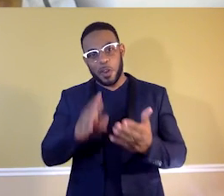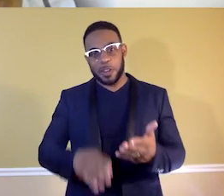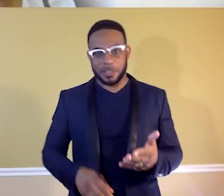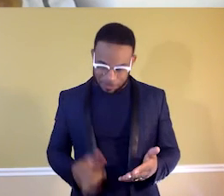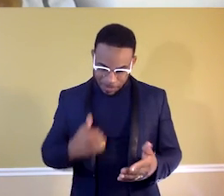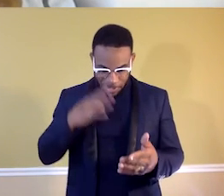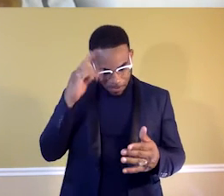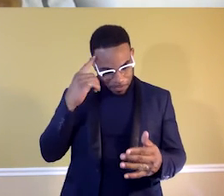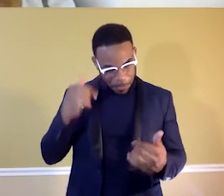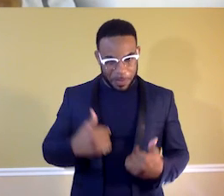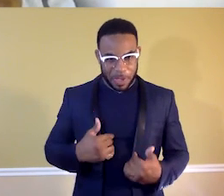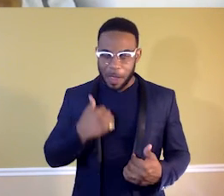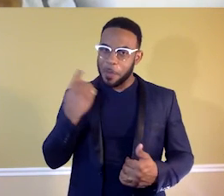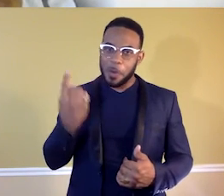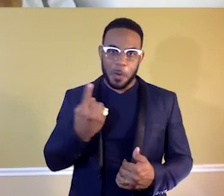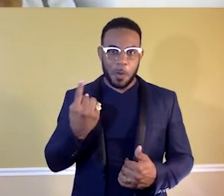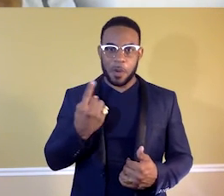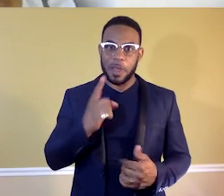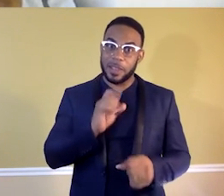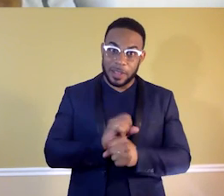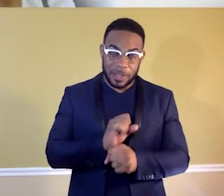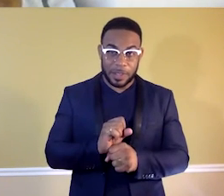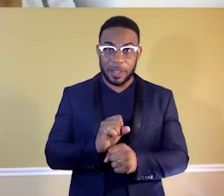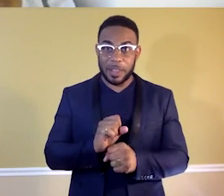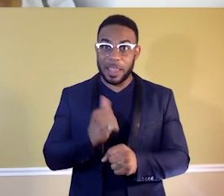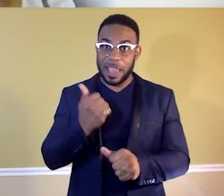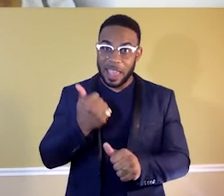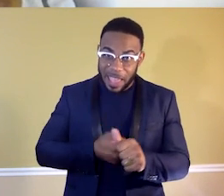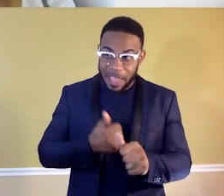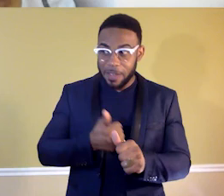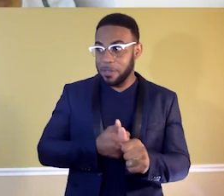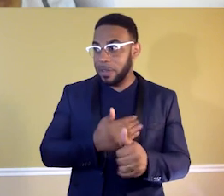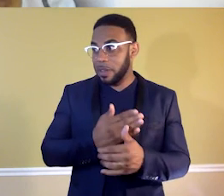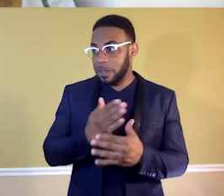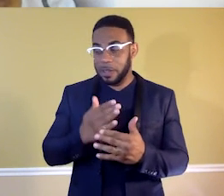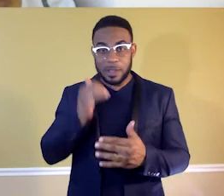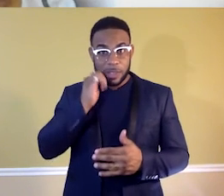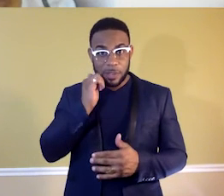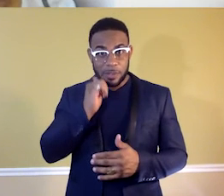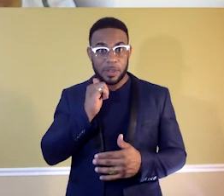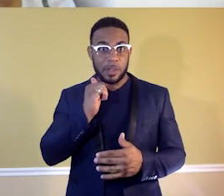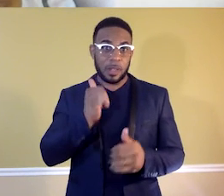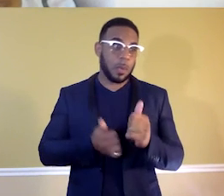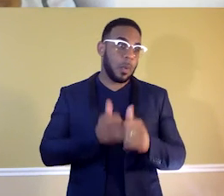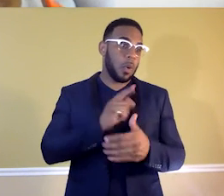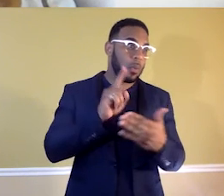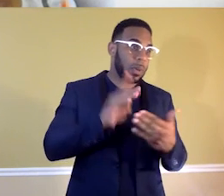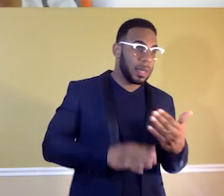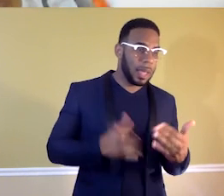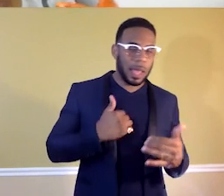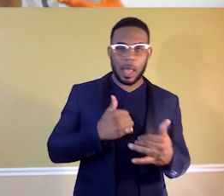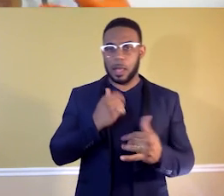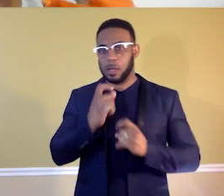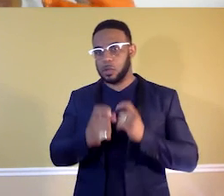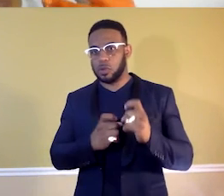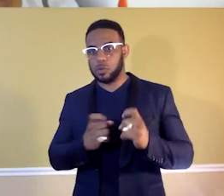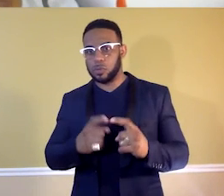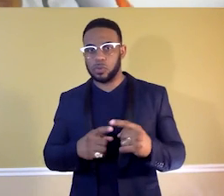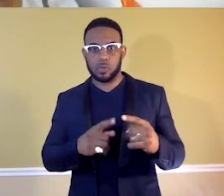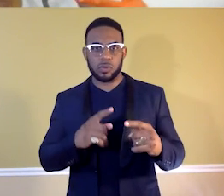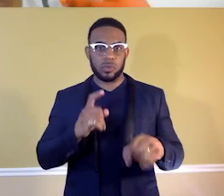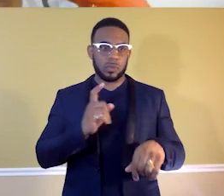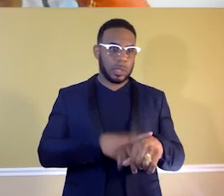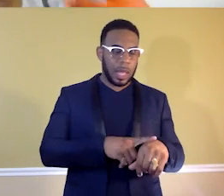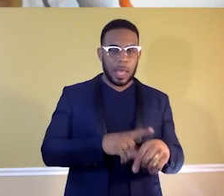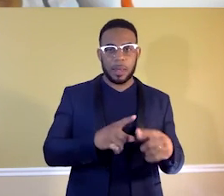I know for me, I'm always literally every single day, most weekends, I contribute